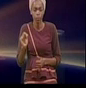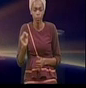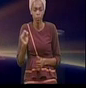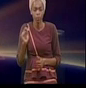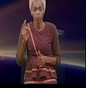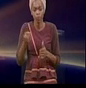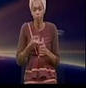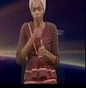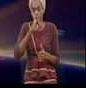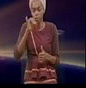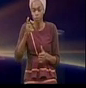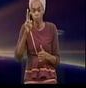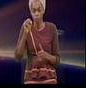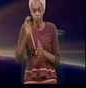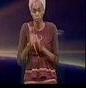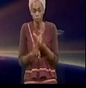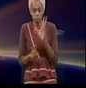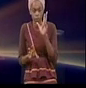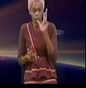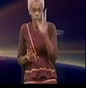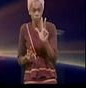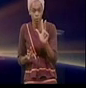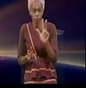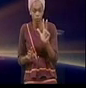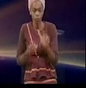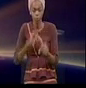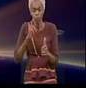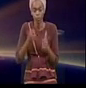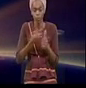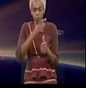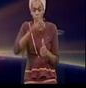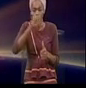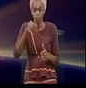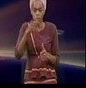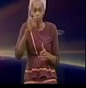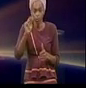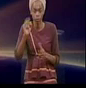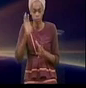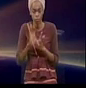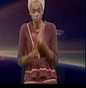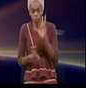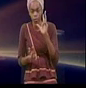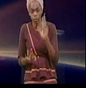1 John 3. 1 John 3.